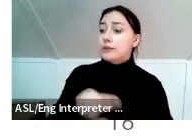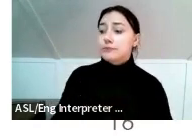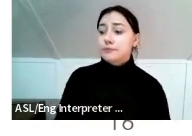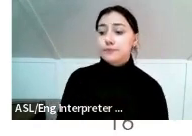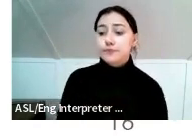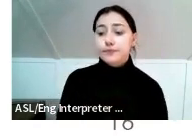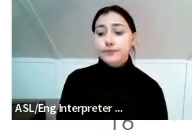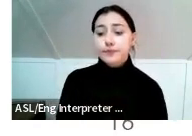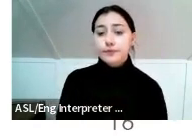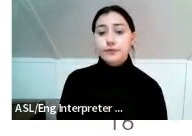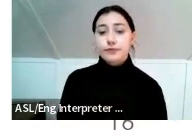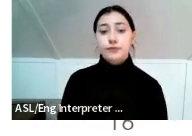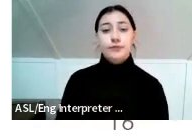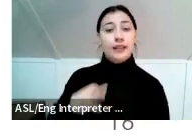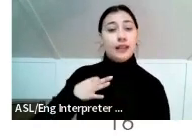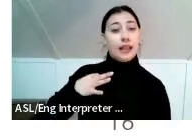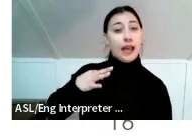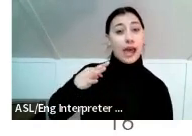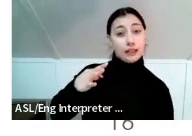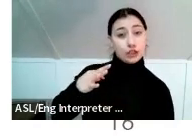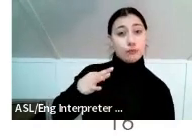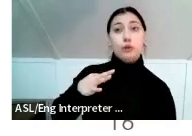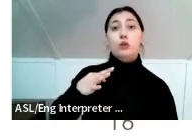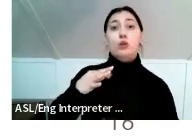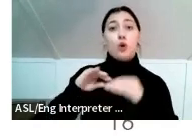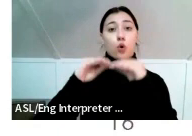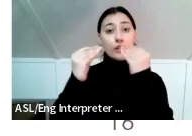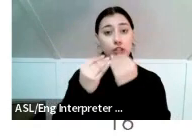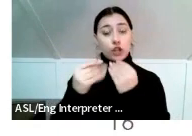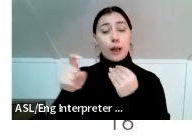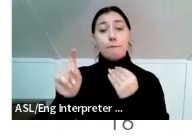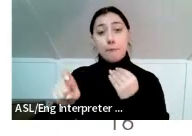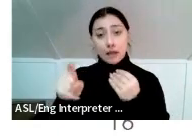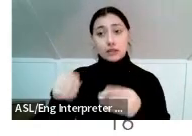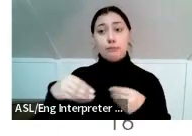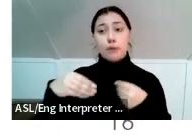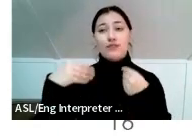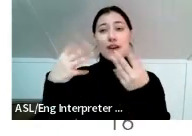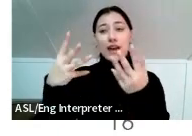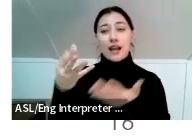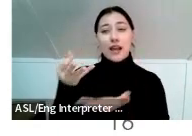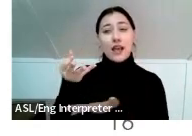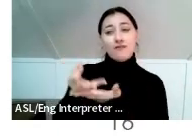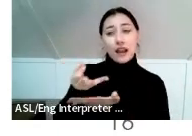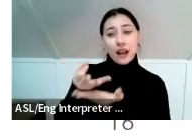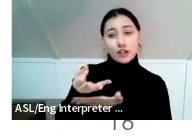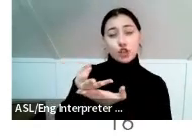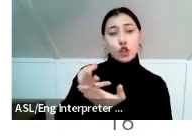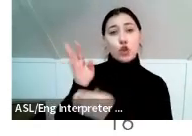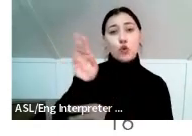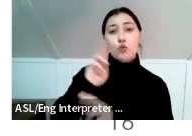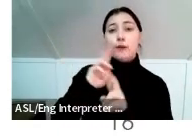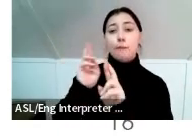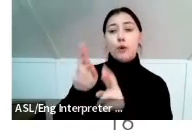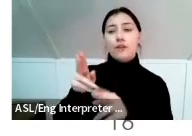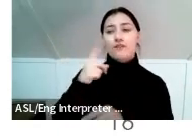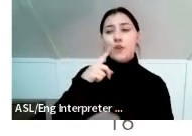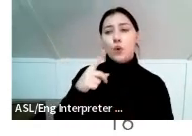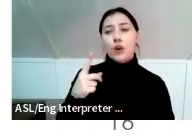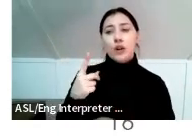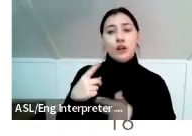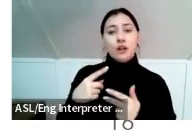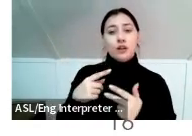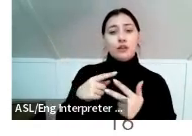Eligible organizations must also be able to provide required financial reporting for the three most recently completed